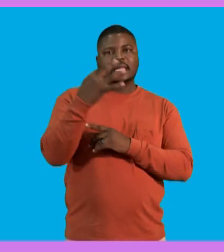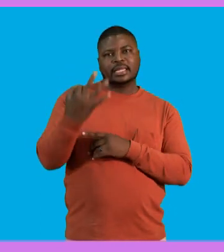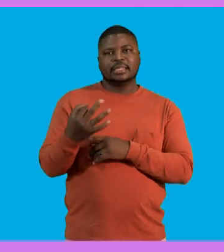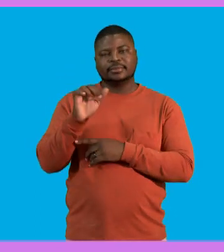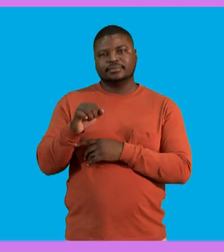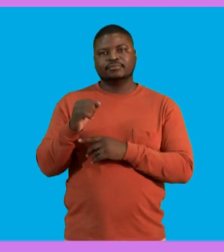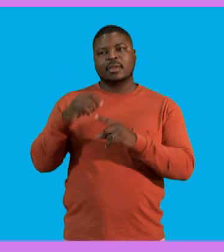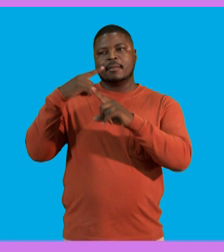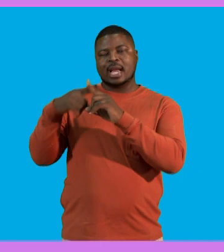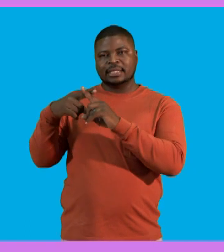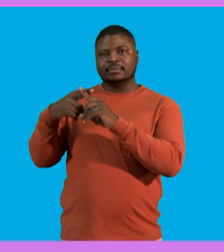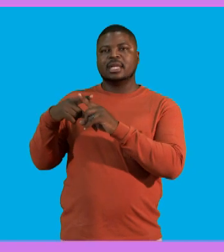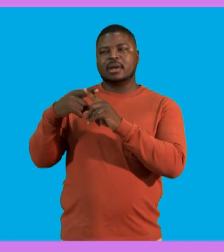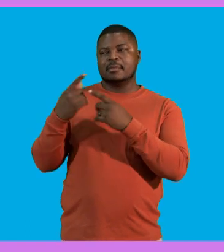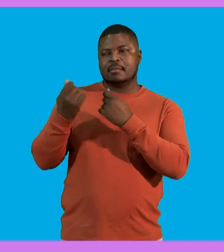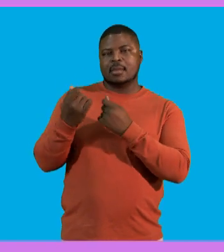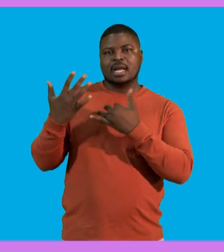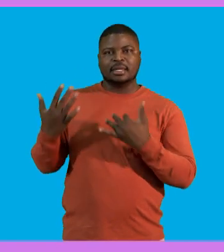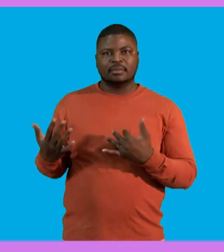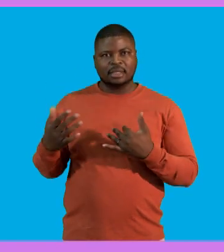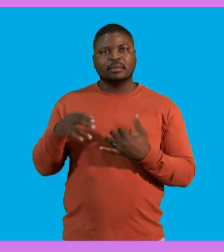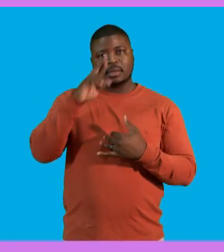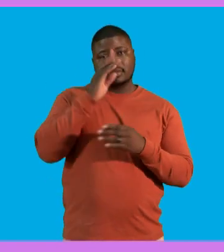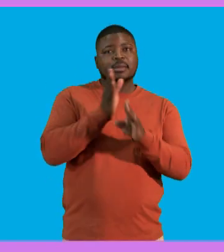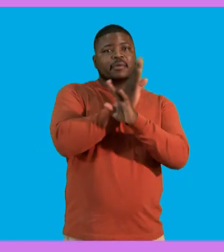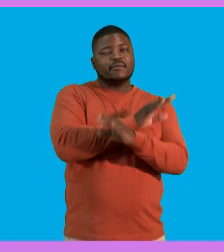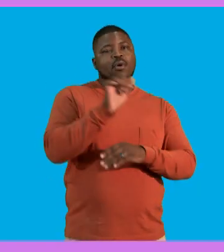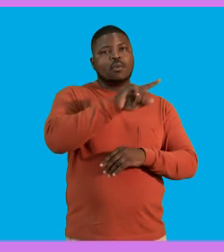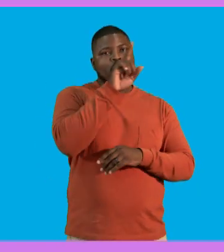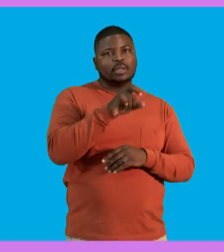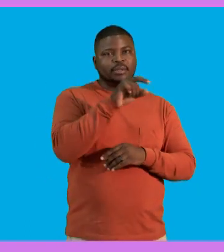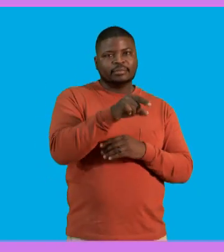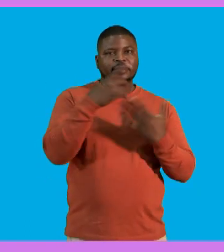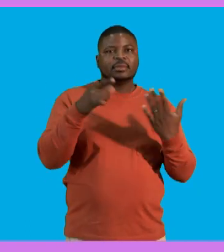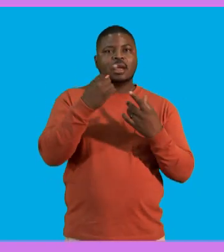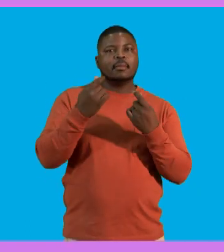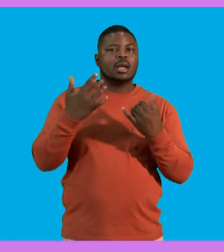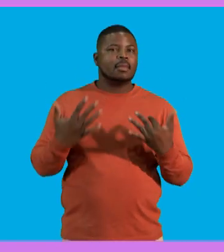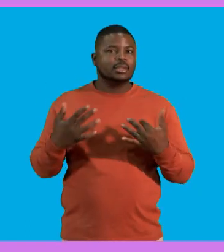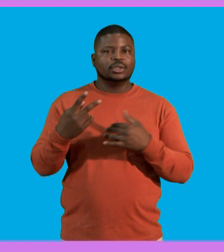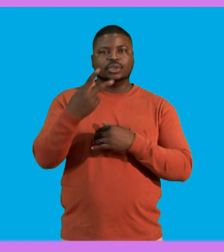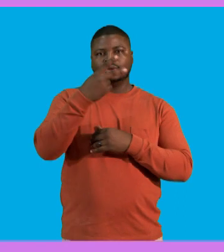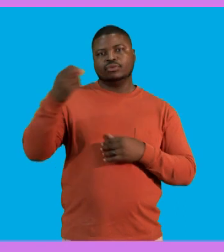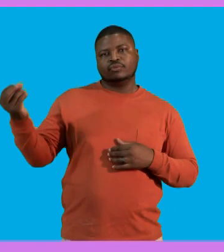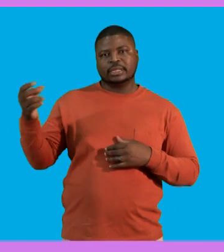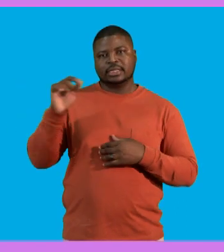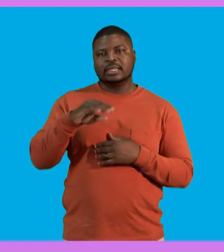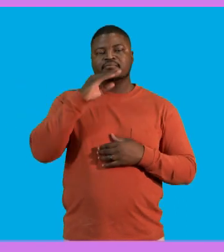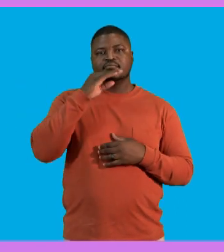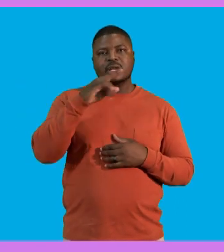them, and then multiplied by the amount which we calculated in our previous question, and that amount was 200 rand. So it